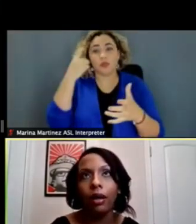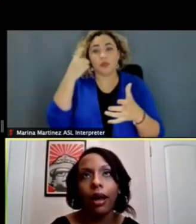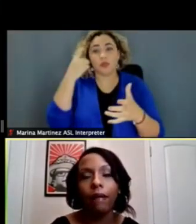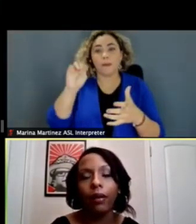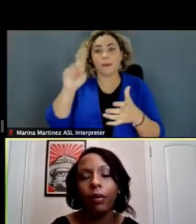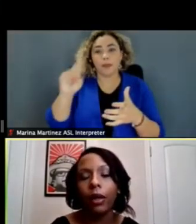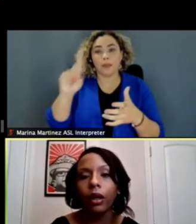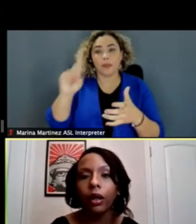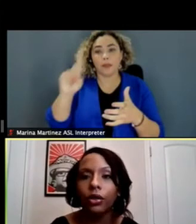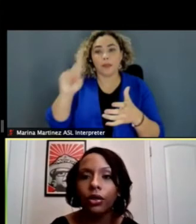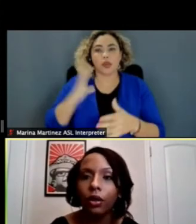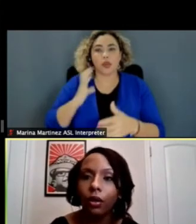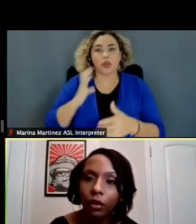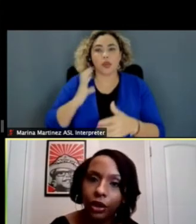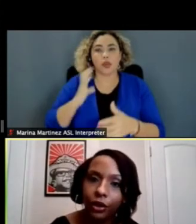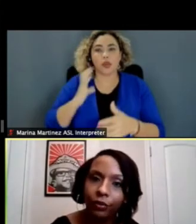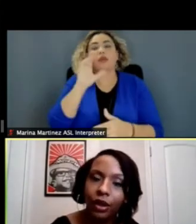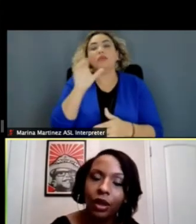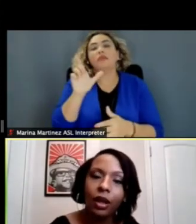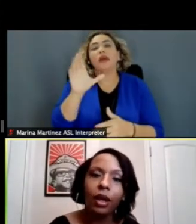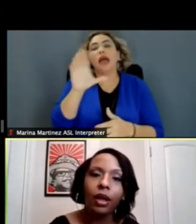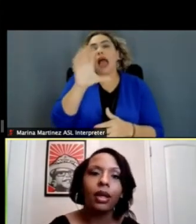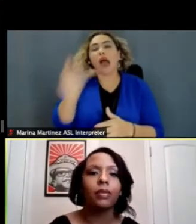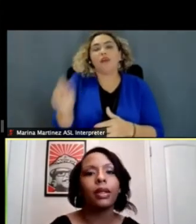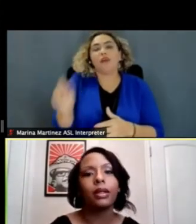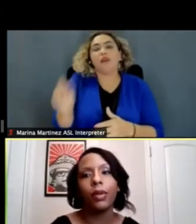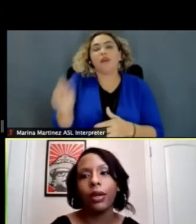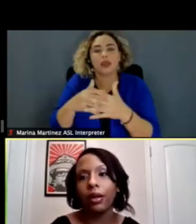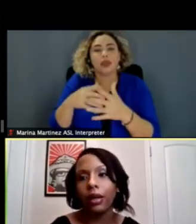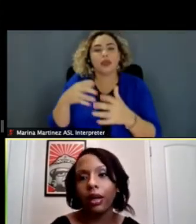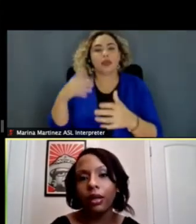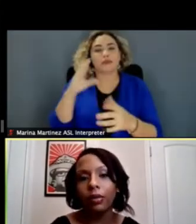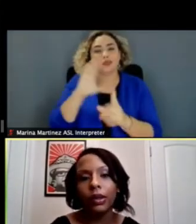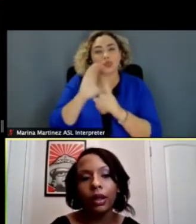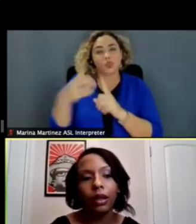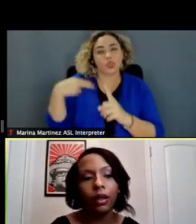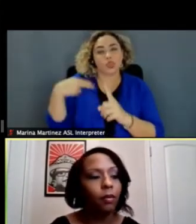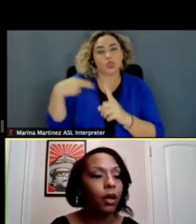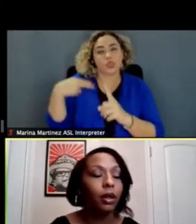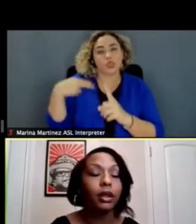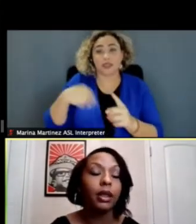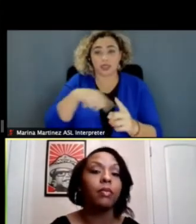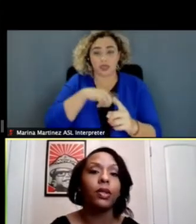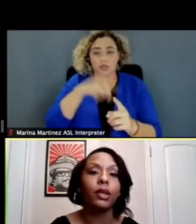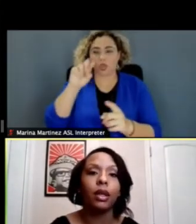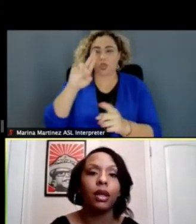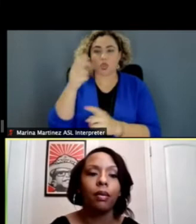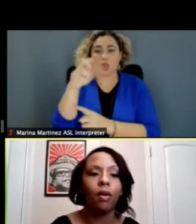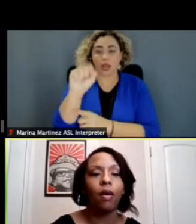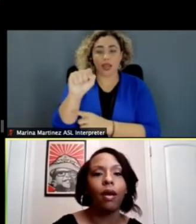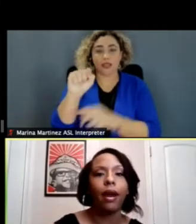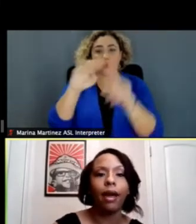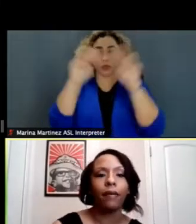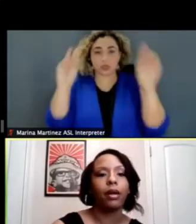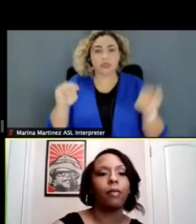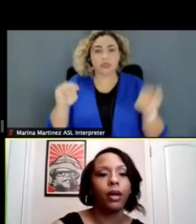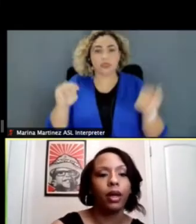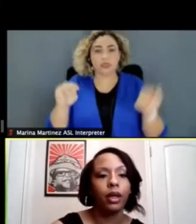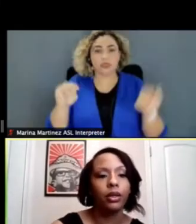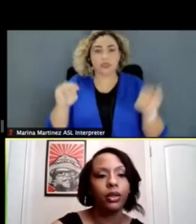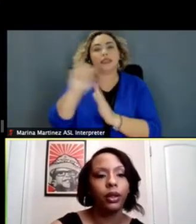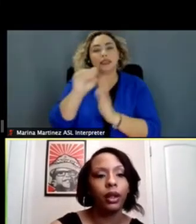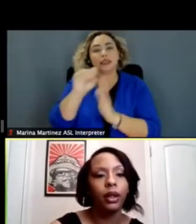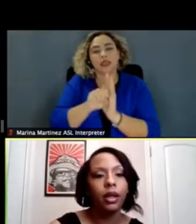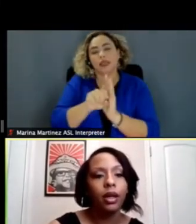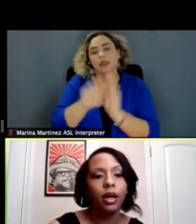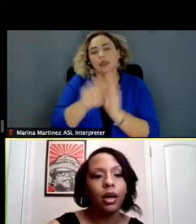Commission on African American History and Culture, as well as the Banneker Douglas Museum, Maryland State Museum on African